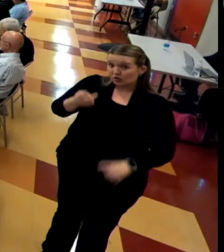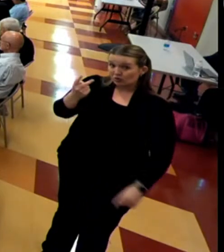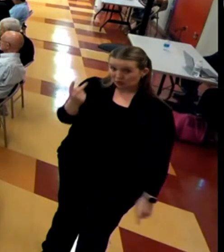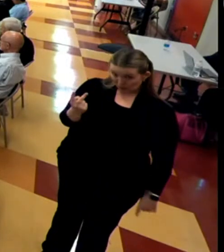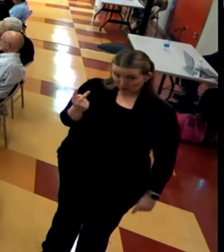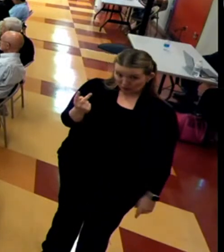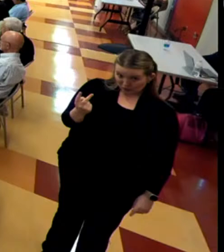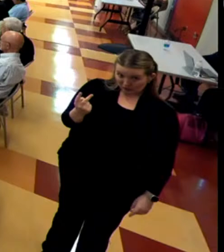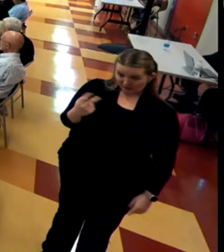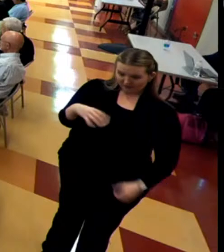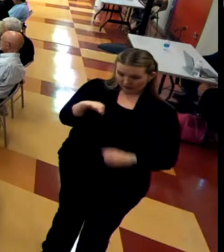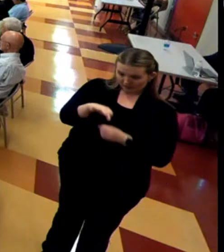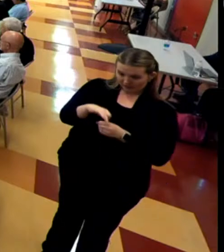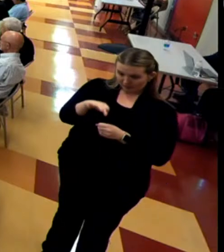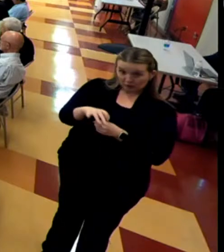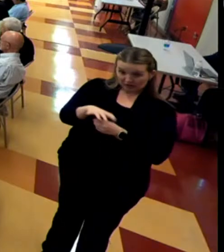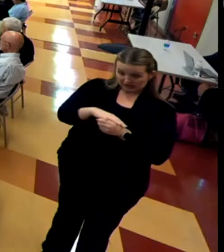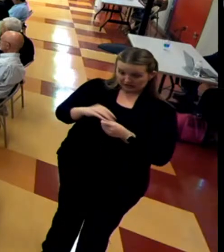for precincts